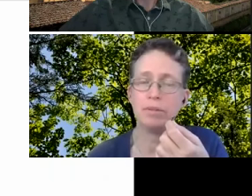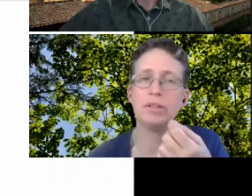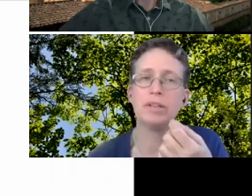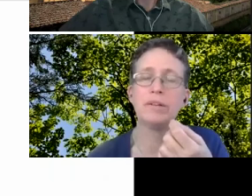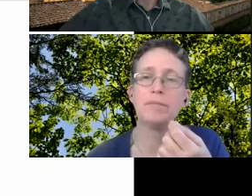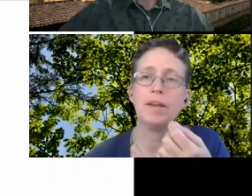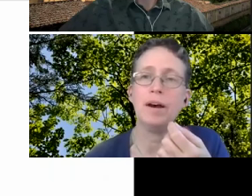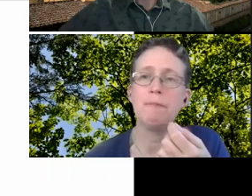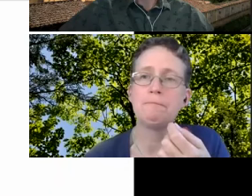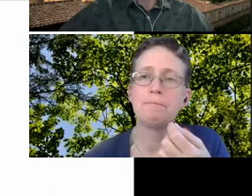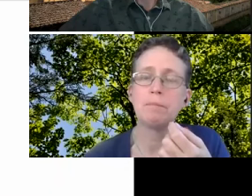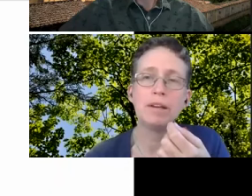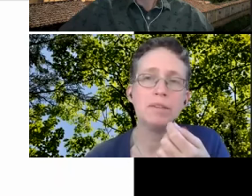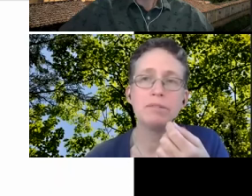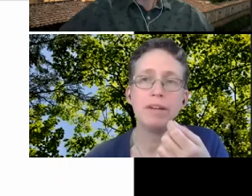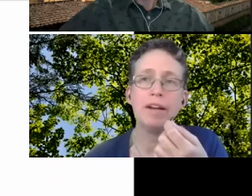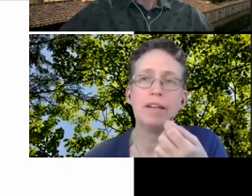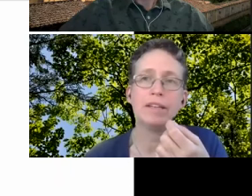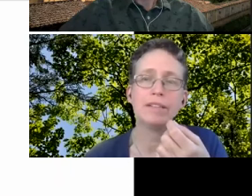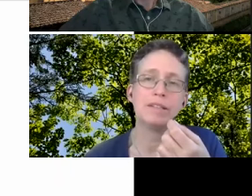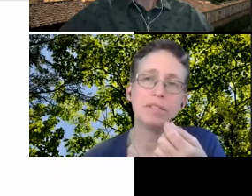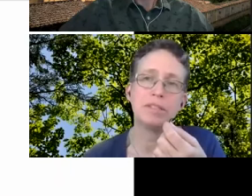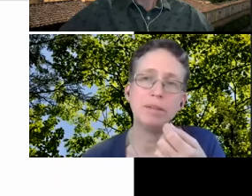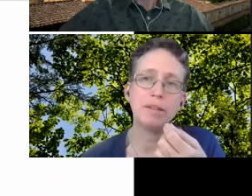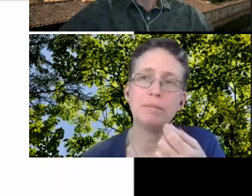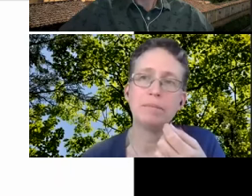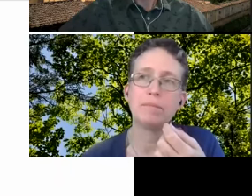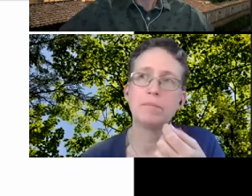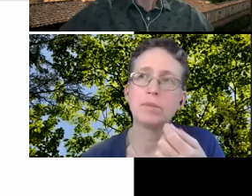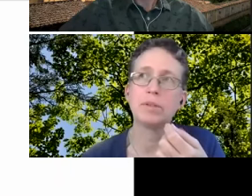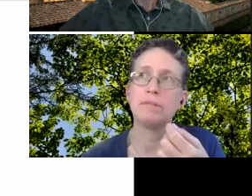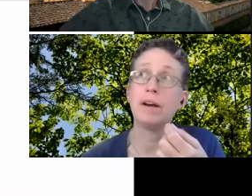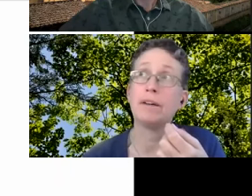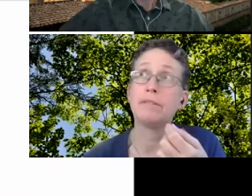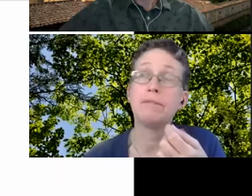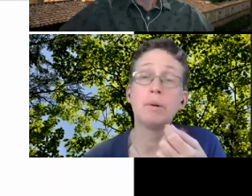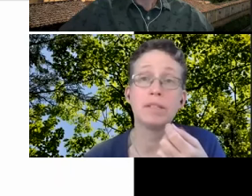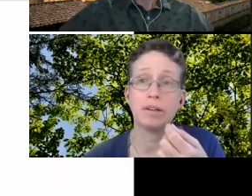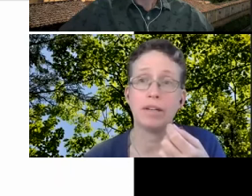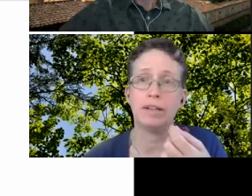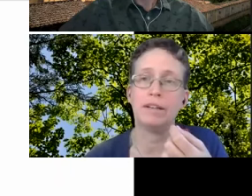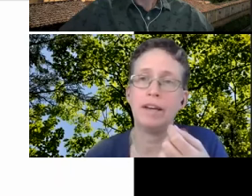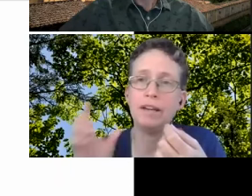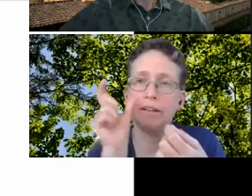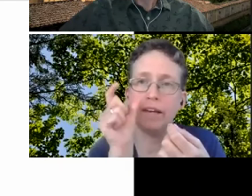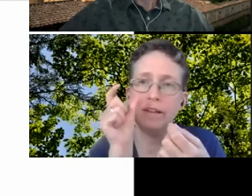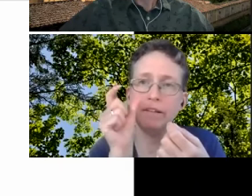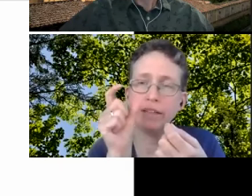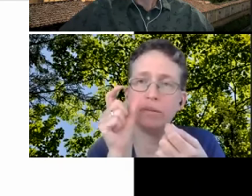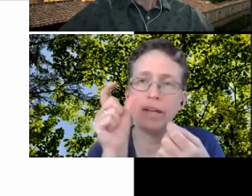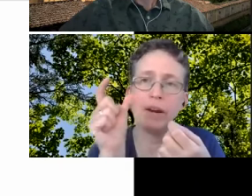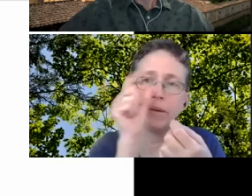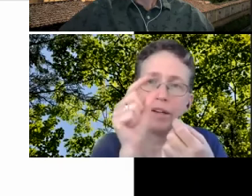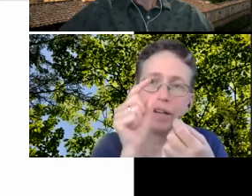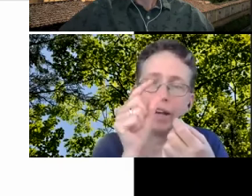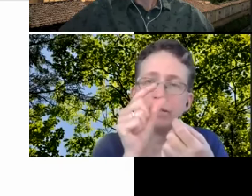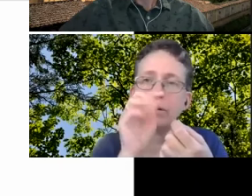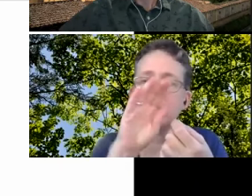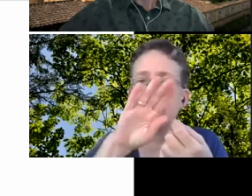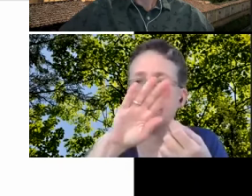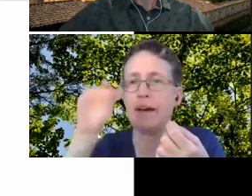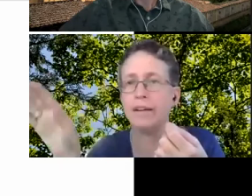human food, but they also vary in the extent to which they become sort of focused on it and narrow their